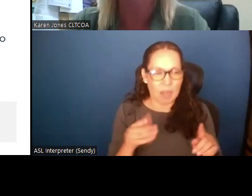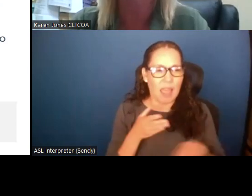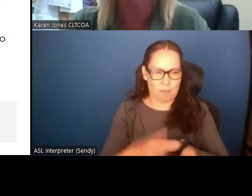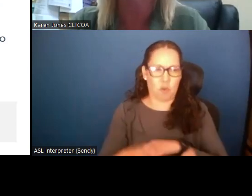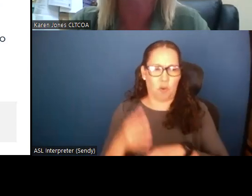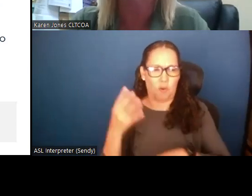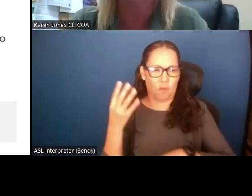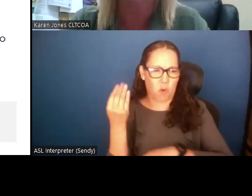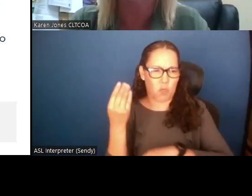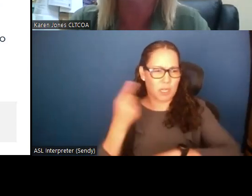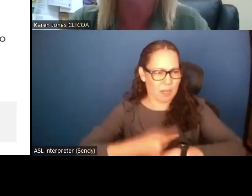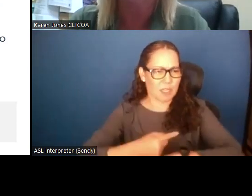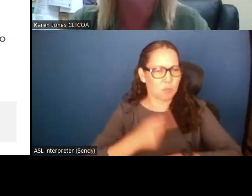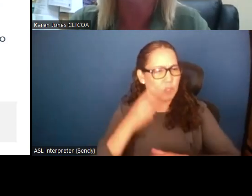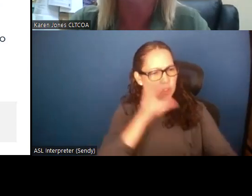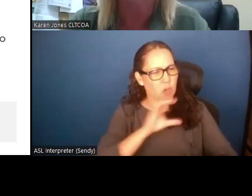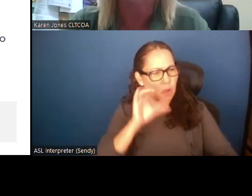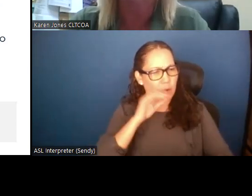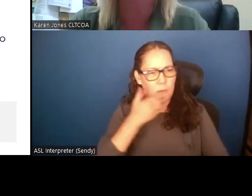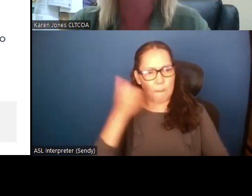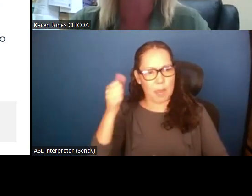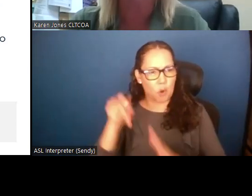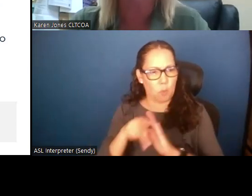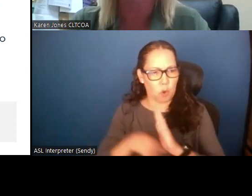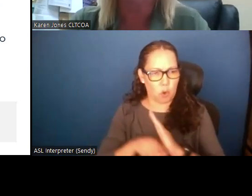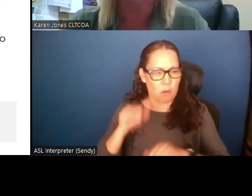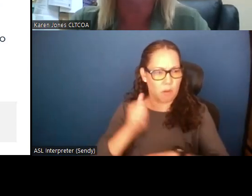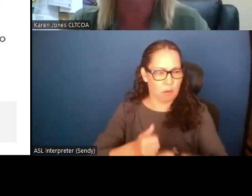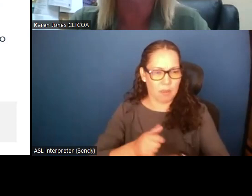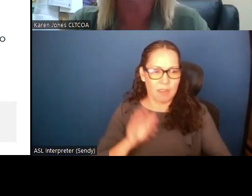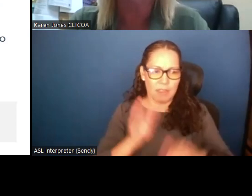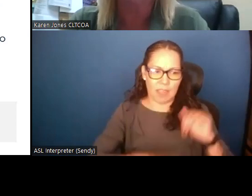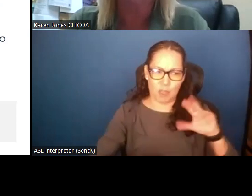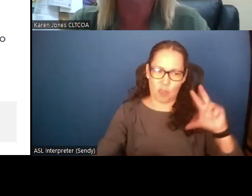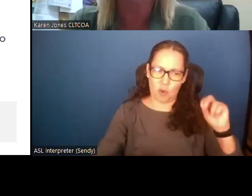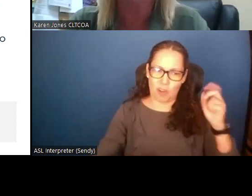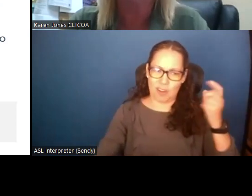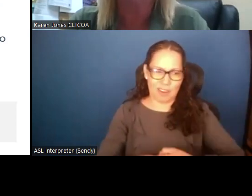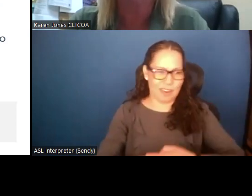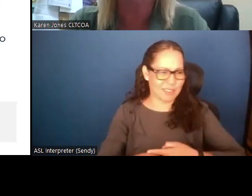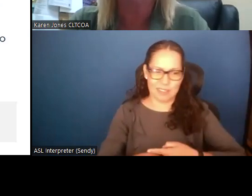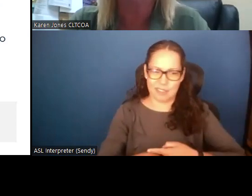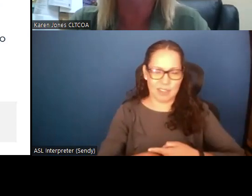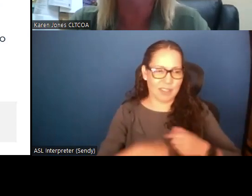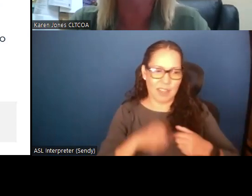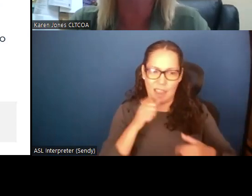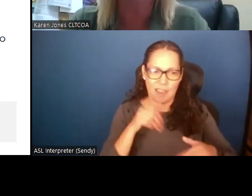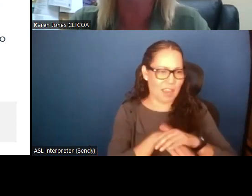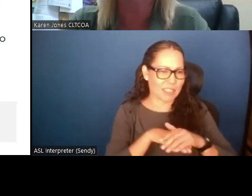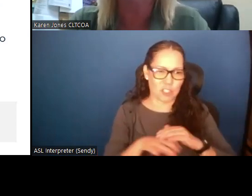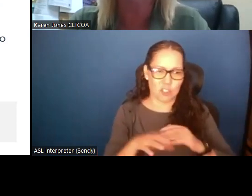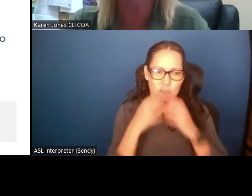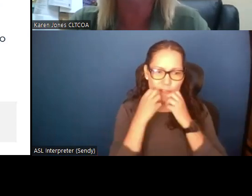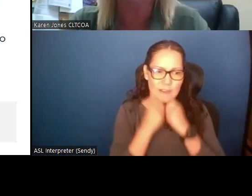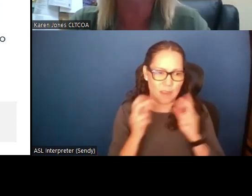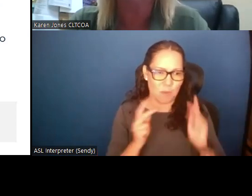start looking at a better protocol than just saying you got 30 days to make decisions that people won't have access to their loved ones. I'd almost go